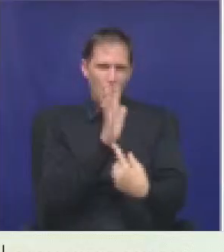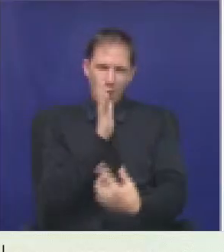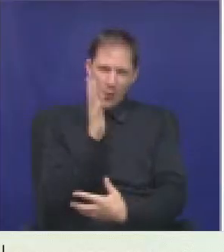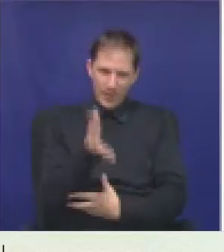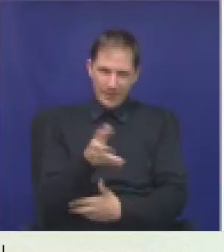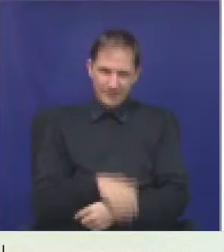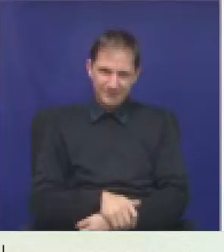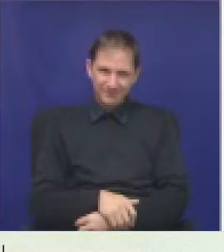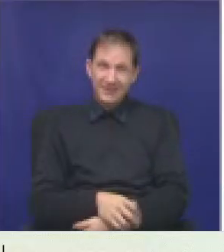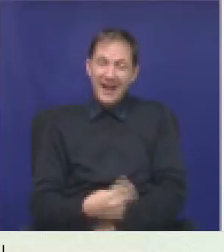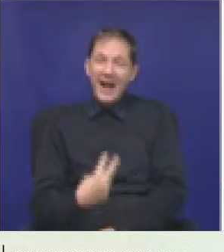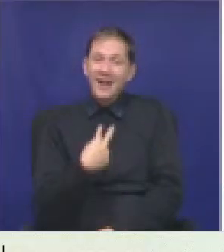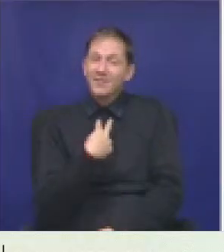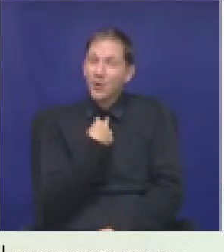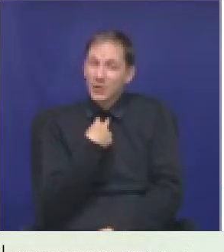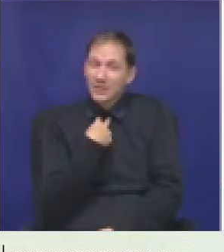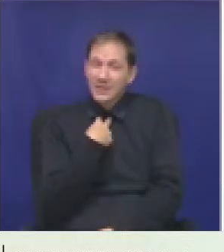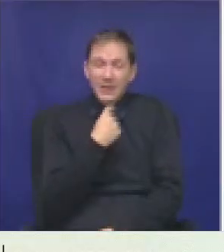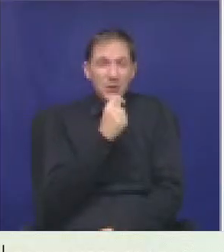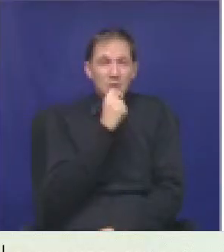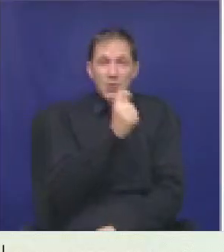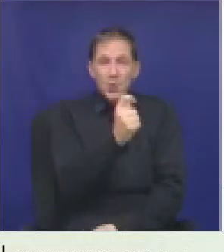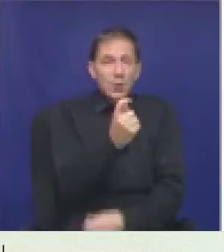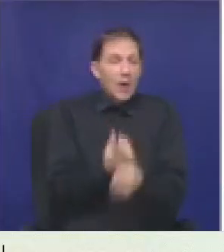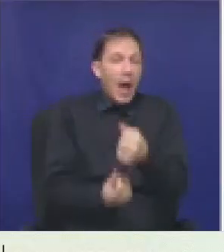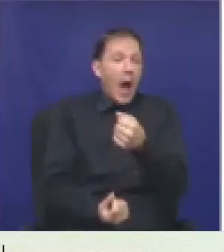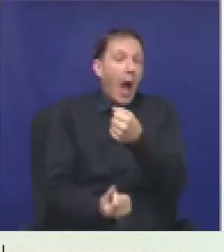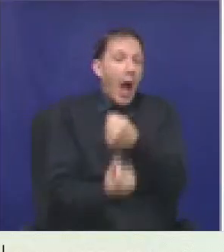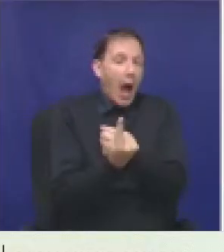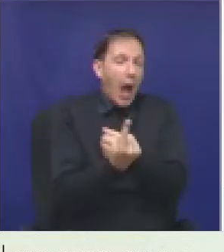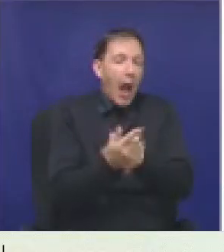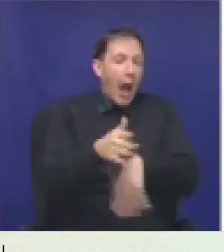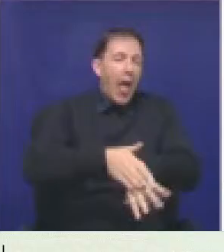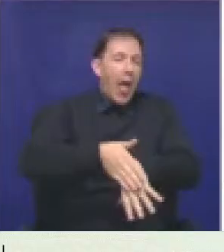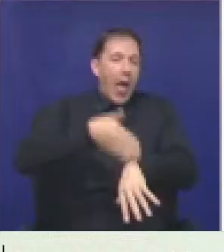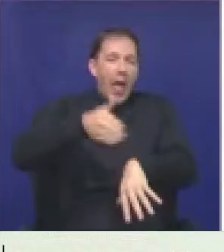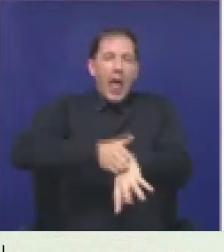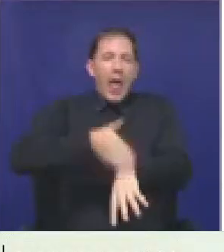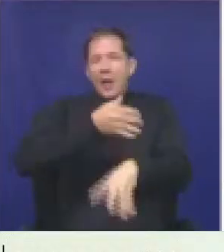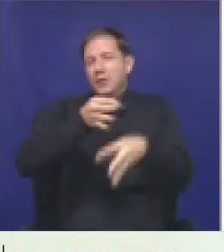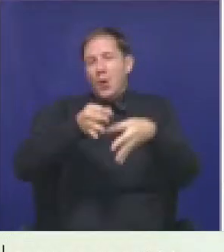Unfortunately, sometimes the truth don't come out fast enough.